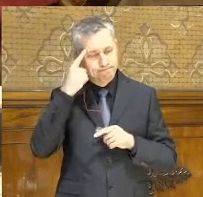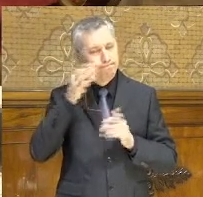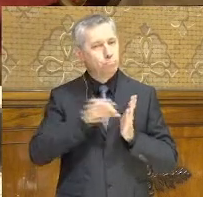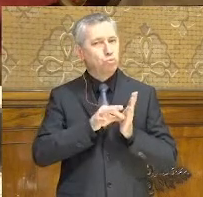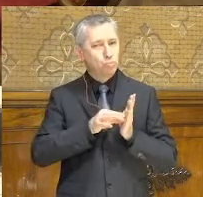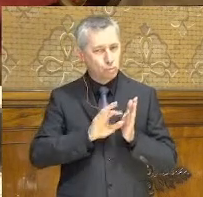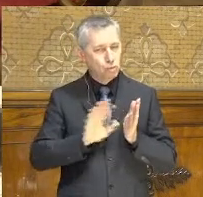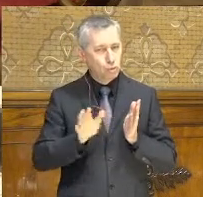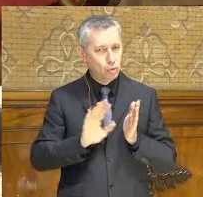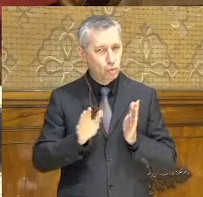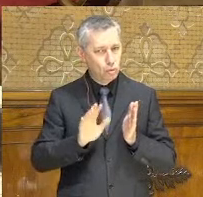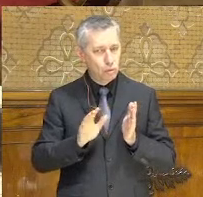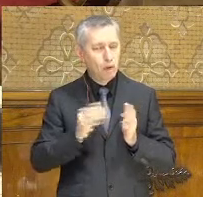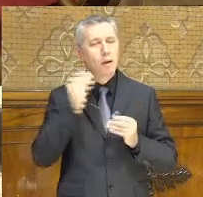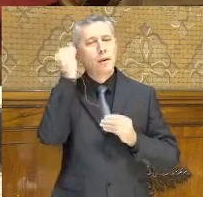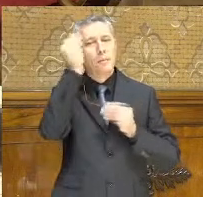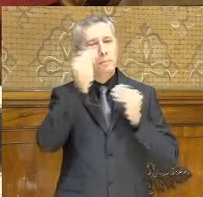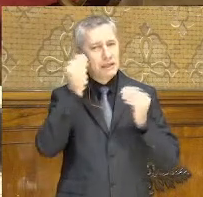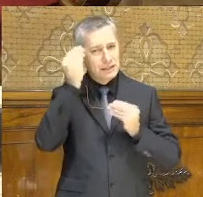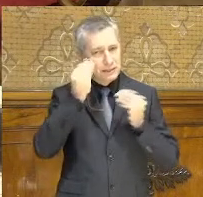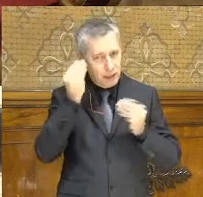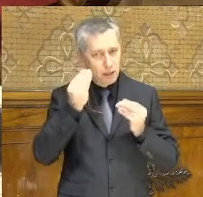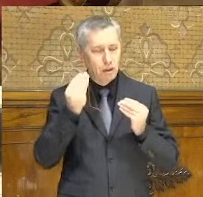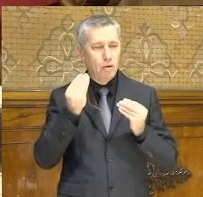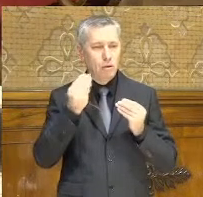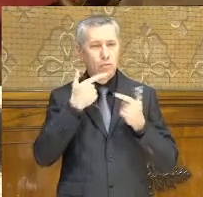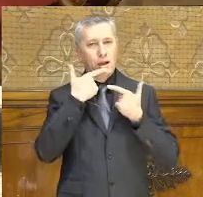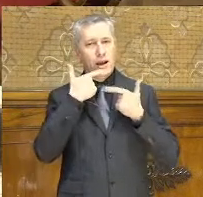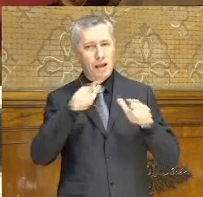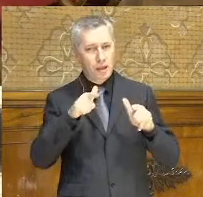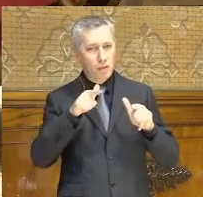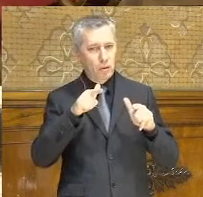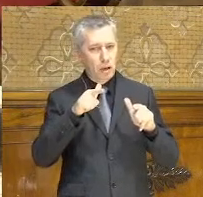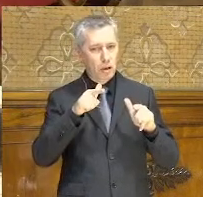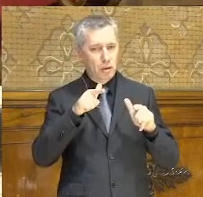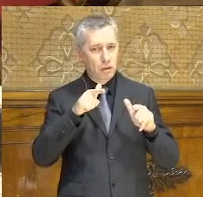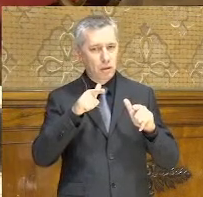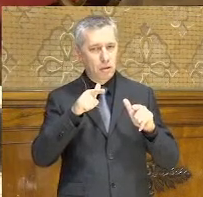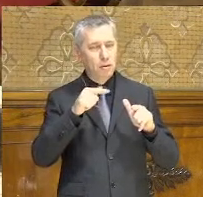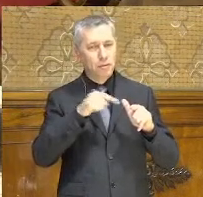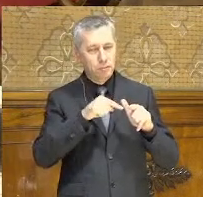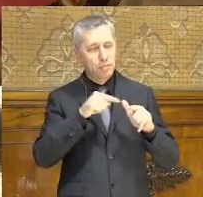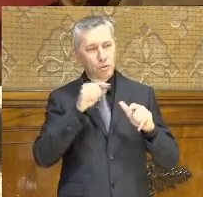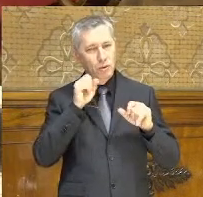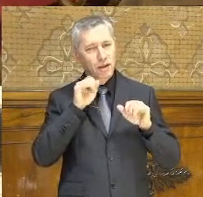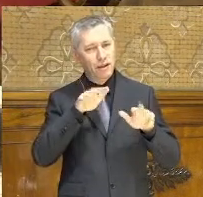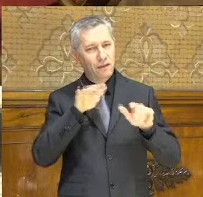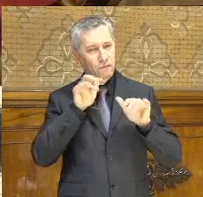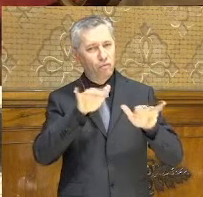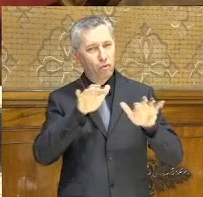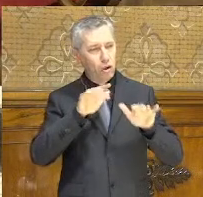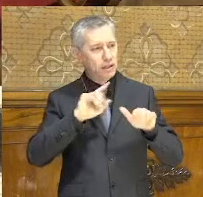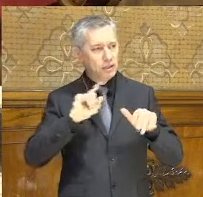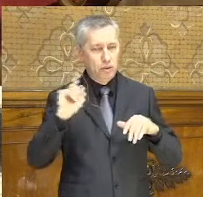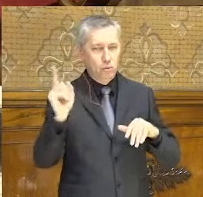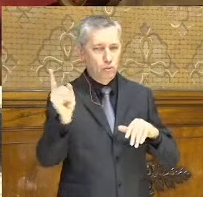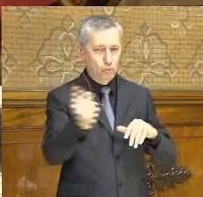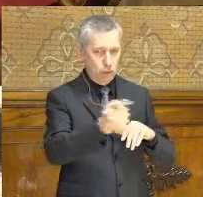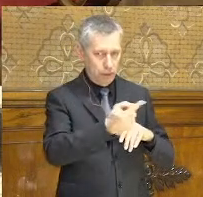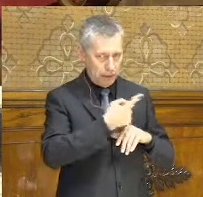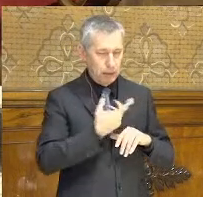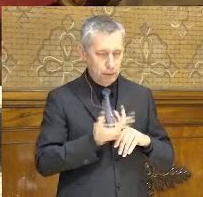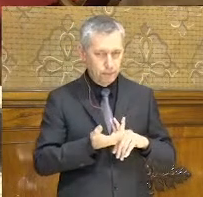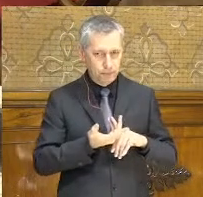thought and language influence each other. And so we have to pass, to move, and to